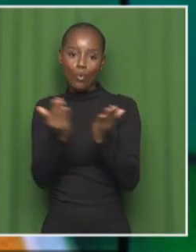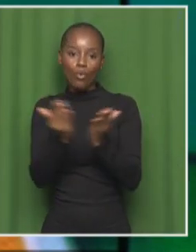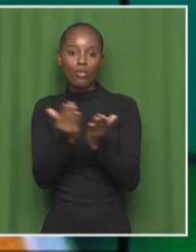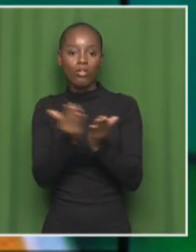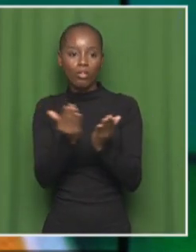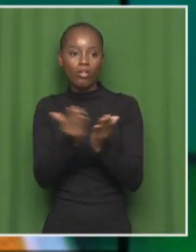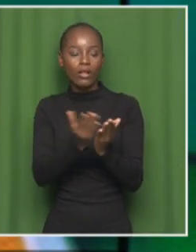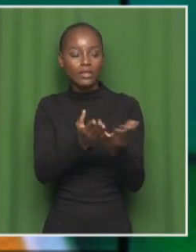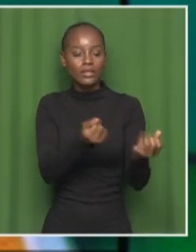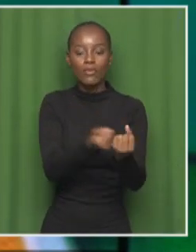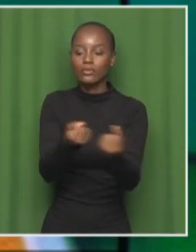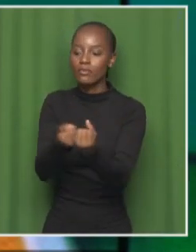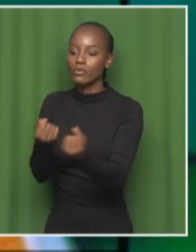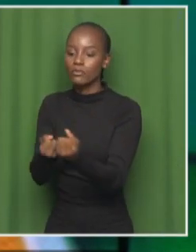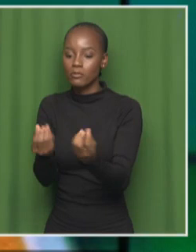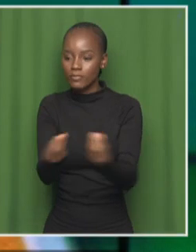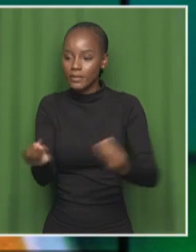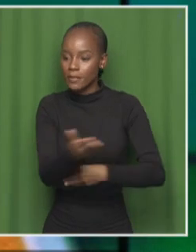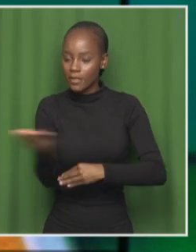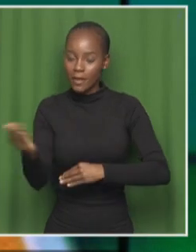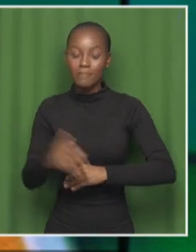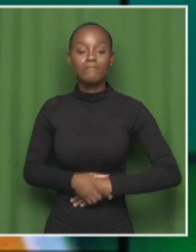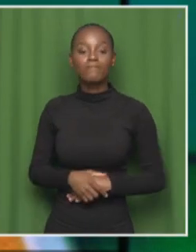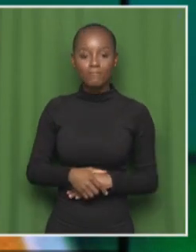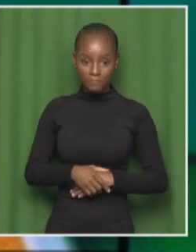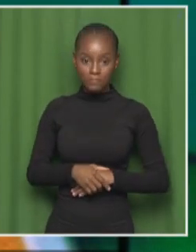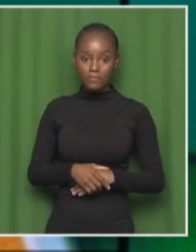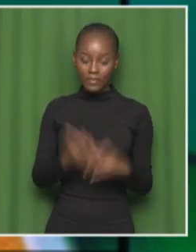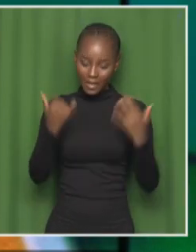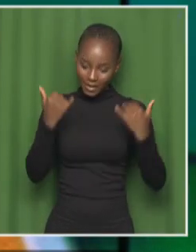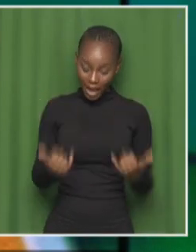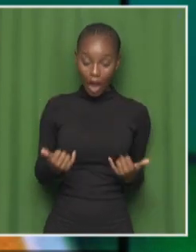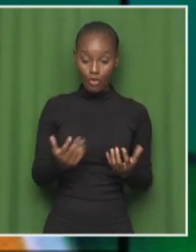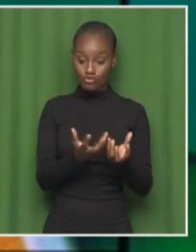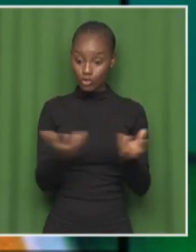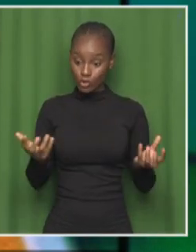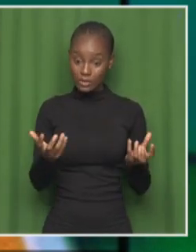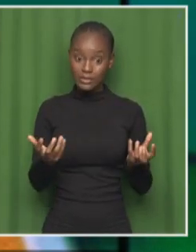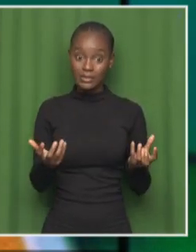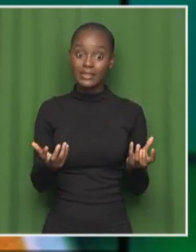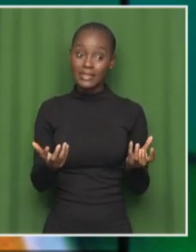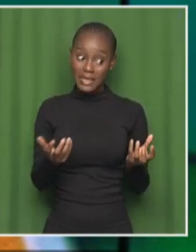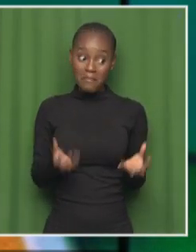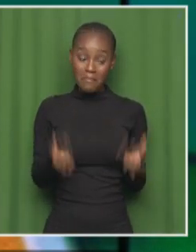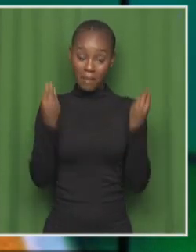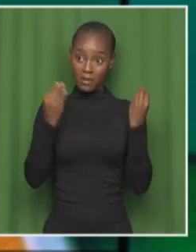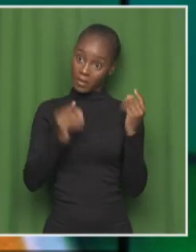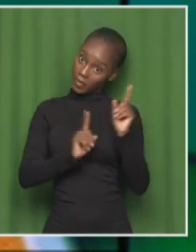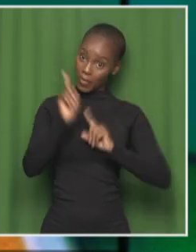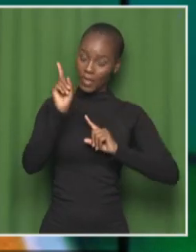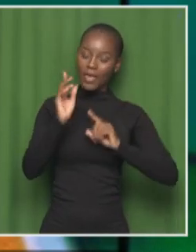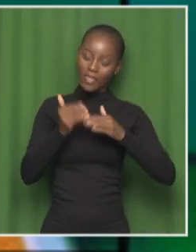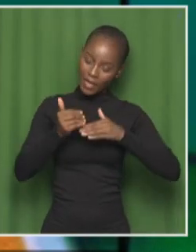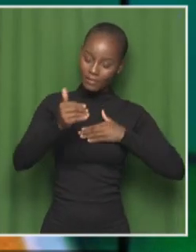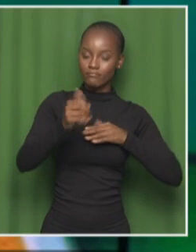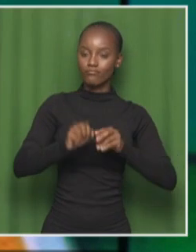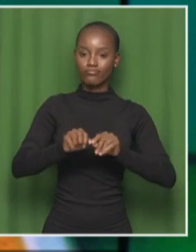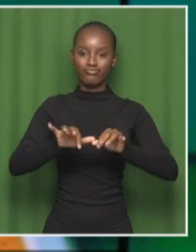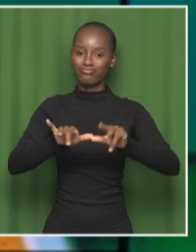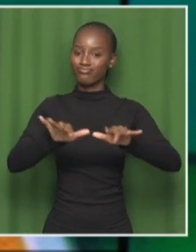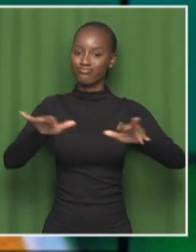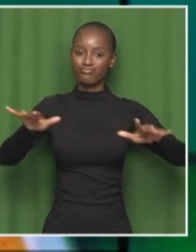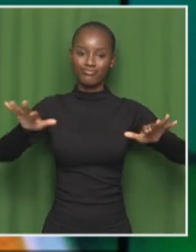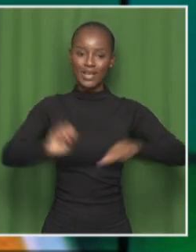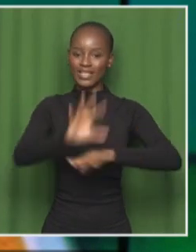So once we have all the resources we need, nothing stops us taking Scrabble to every corner of South